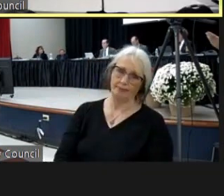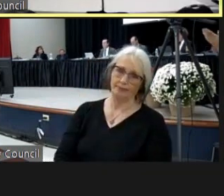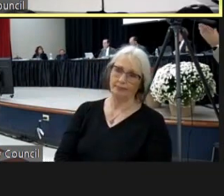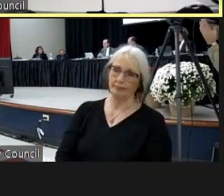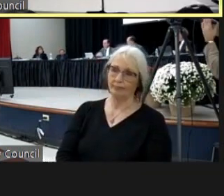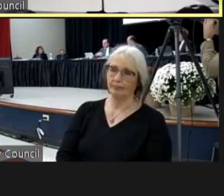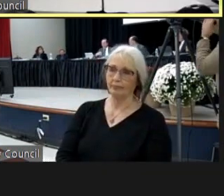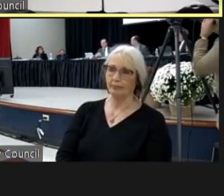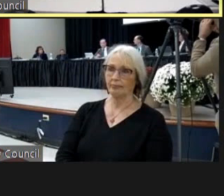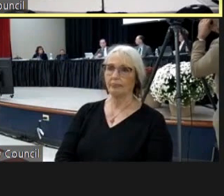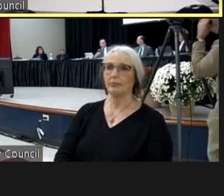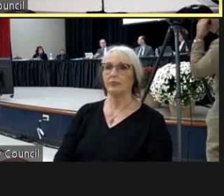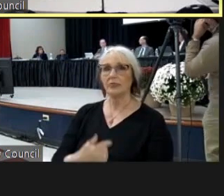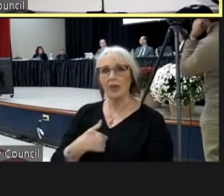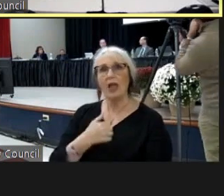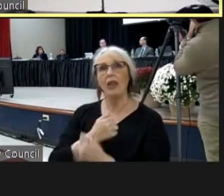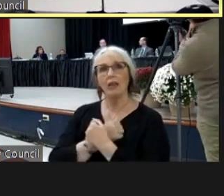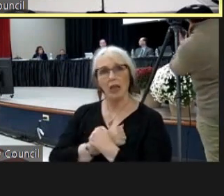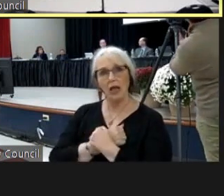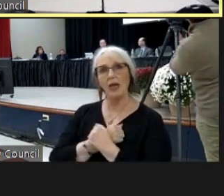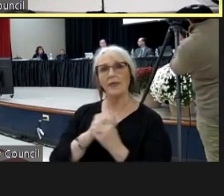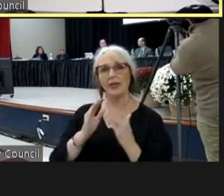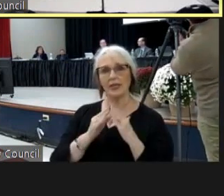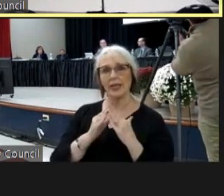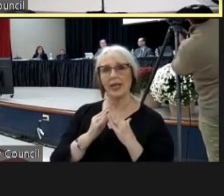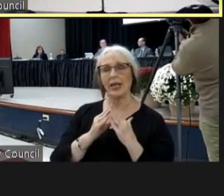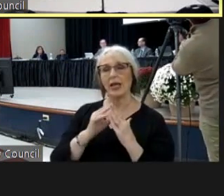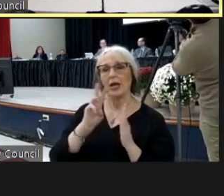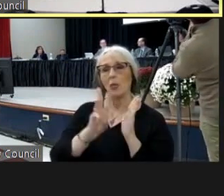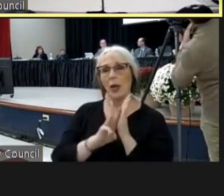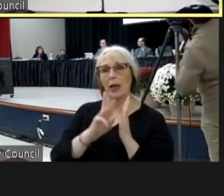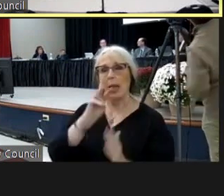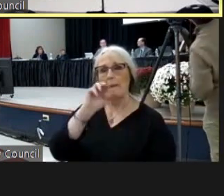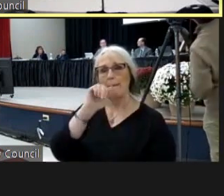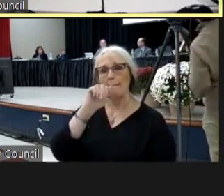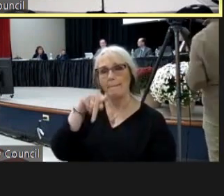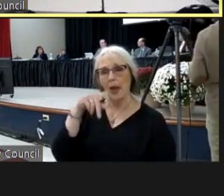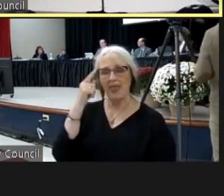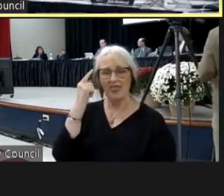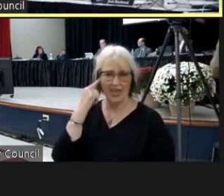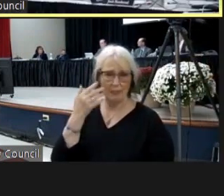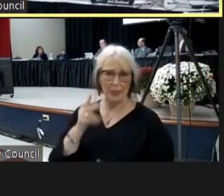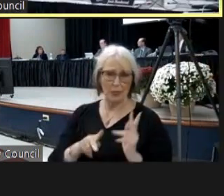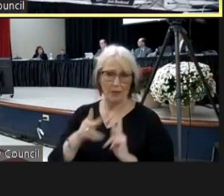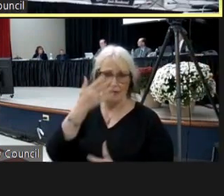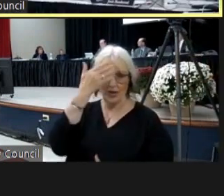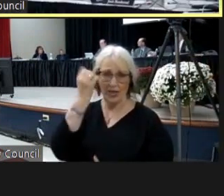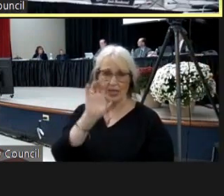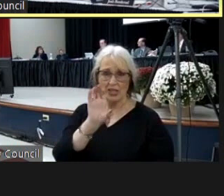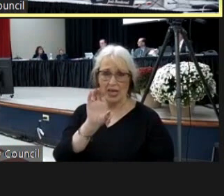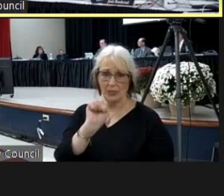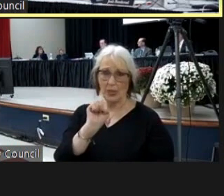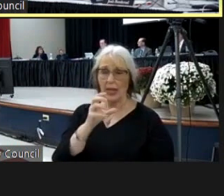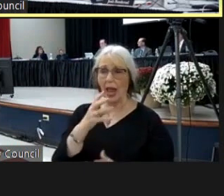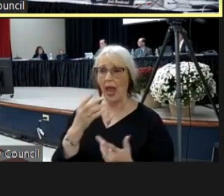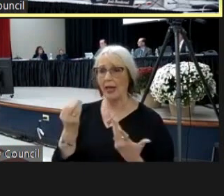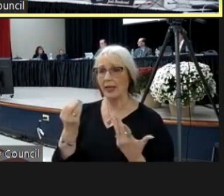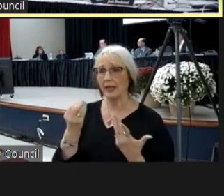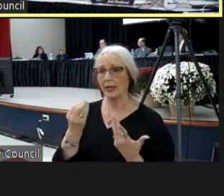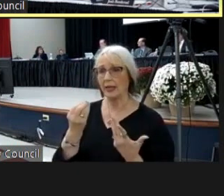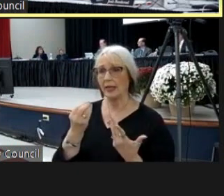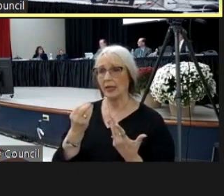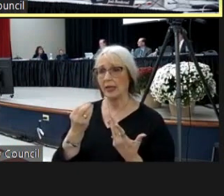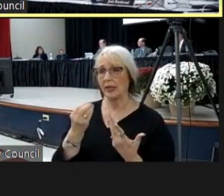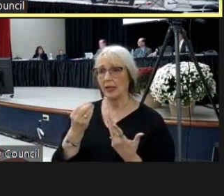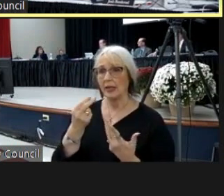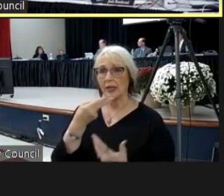I love the City of Waco map, and I think sometimes people forget even that China Springs or Hidden